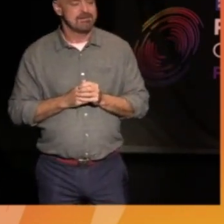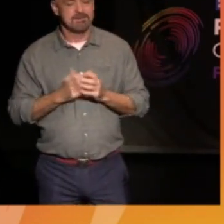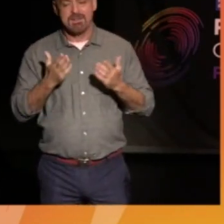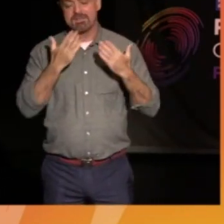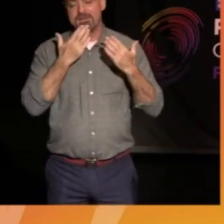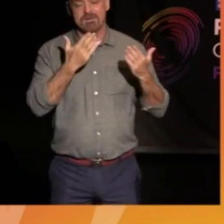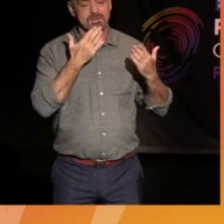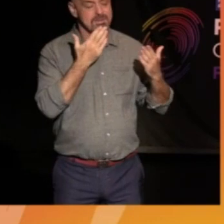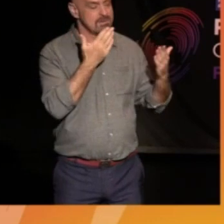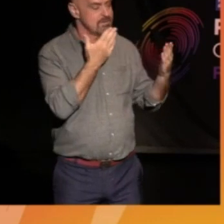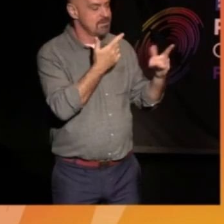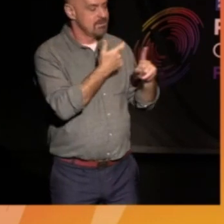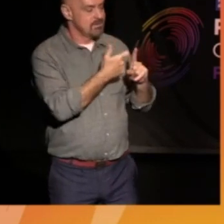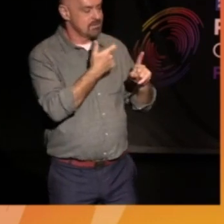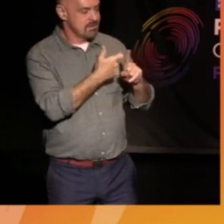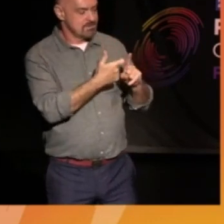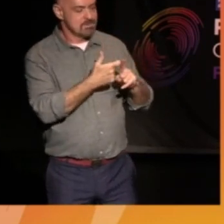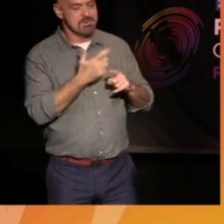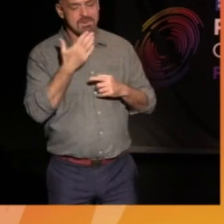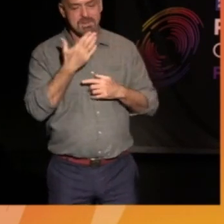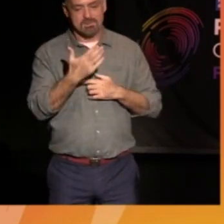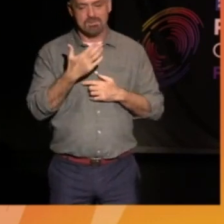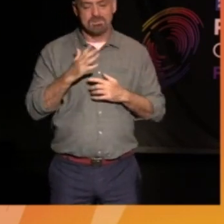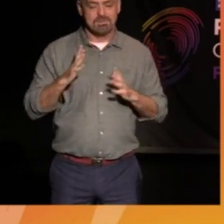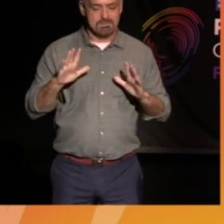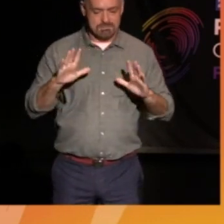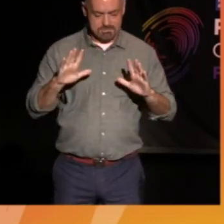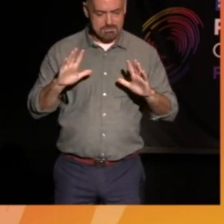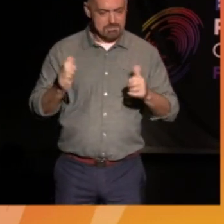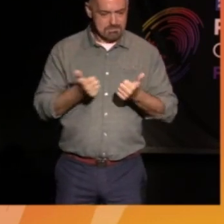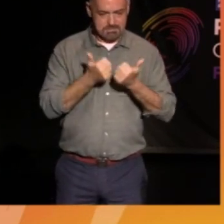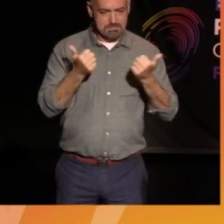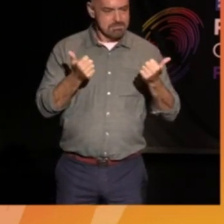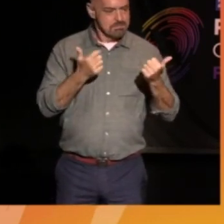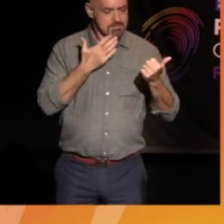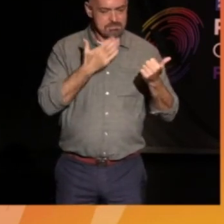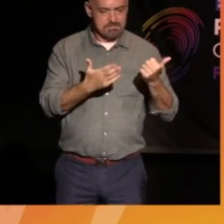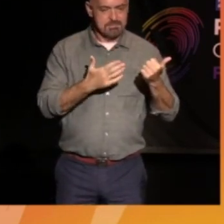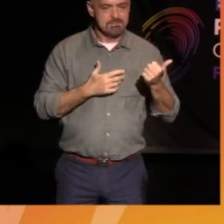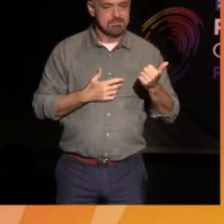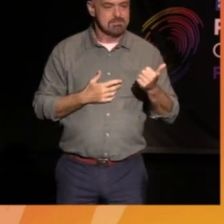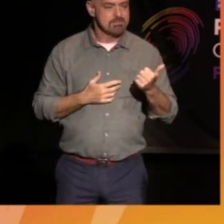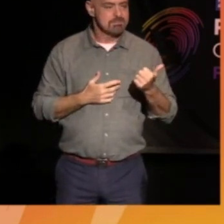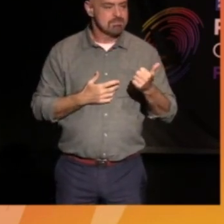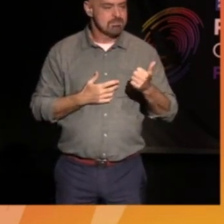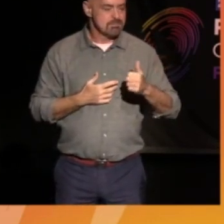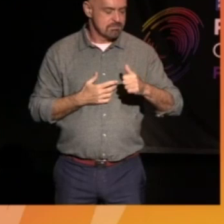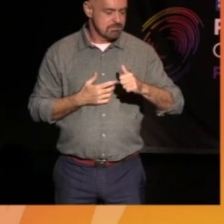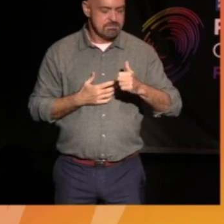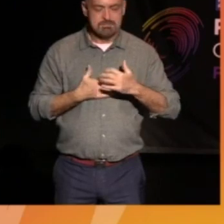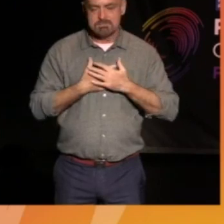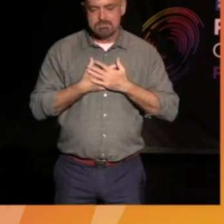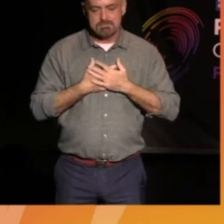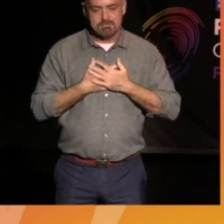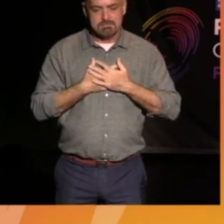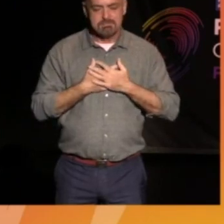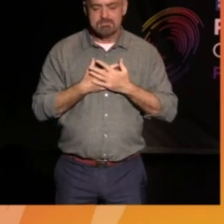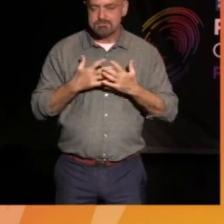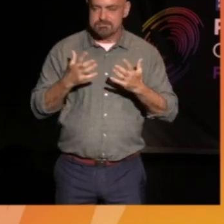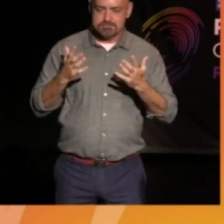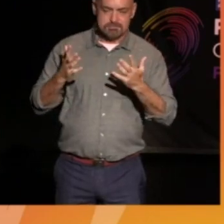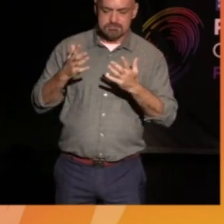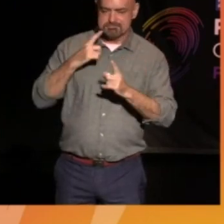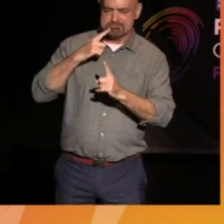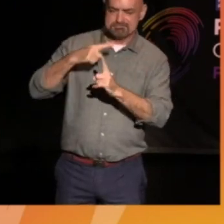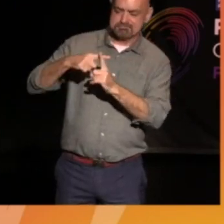Thank you, Kailash, and thank you, Kinsu, for joining us, making the time to do that. We're very encouraged